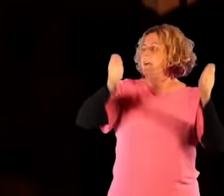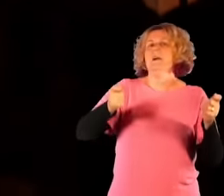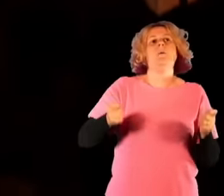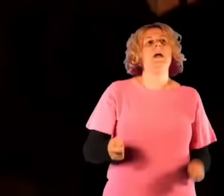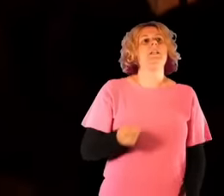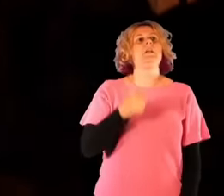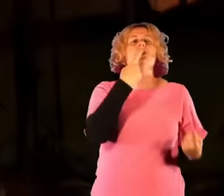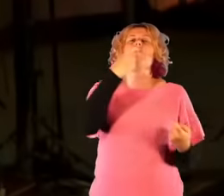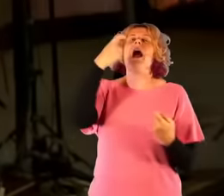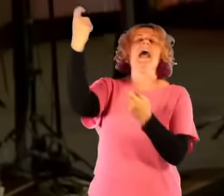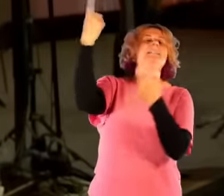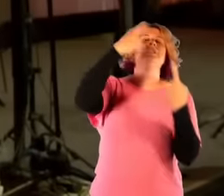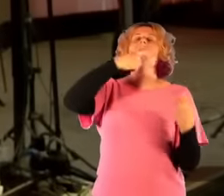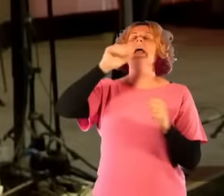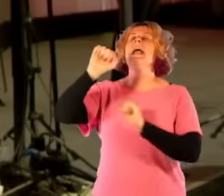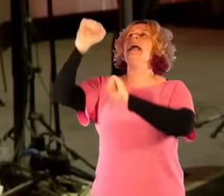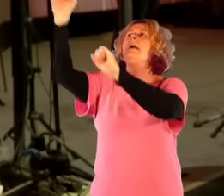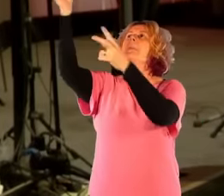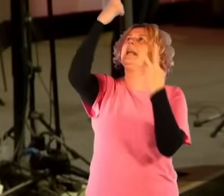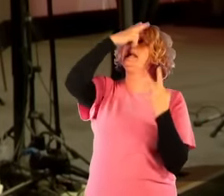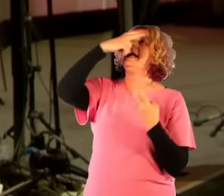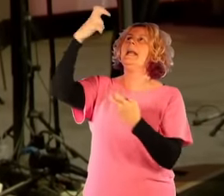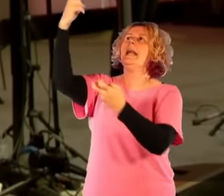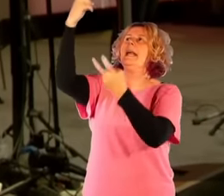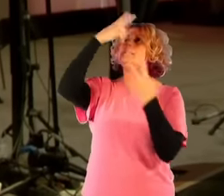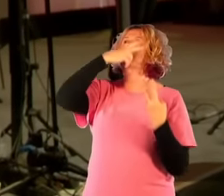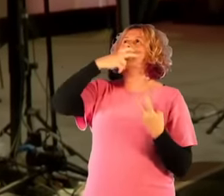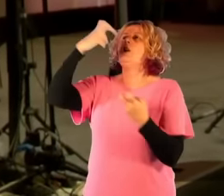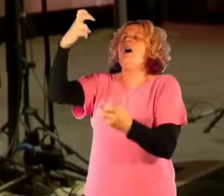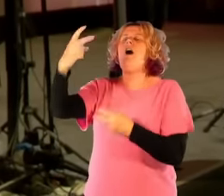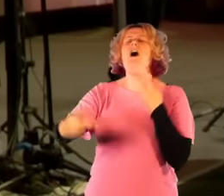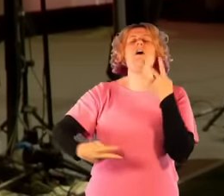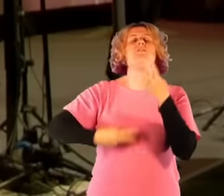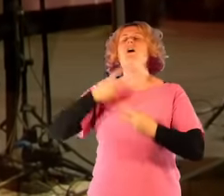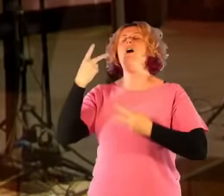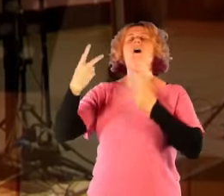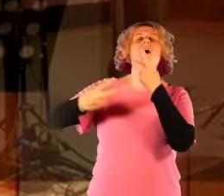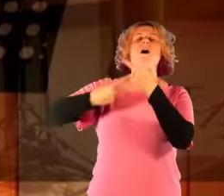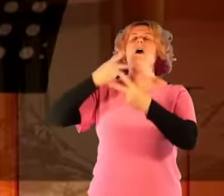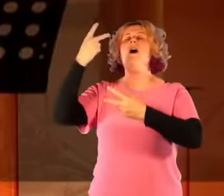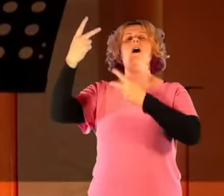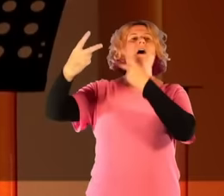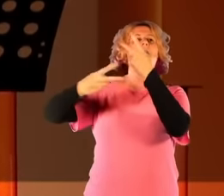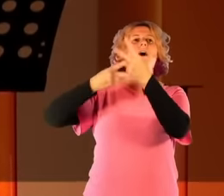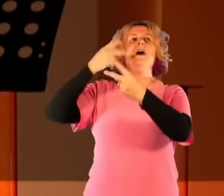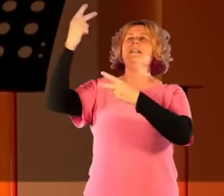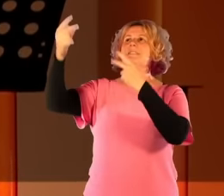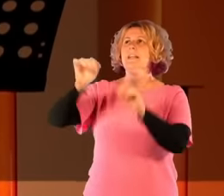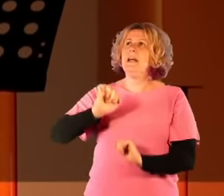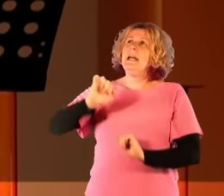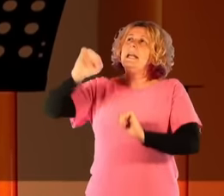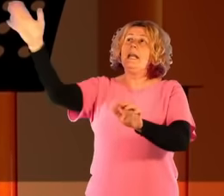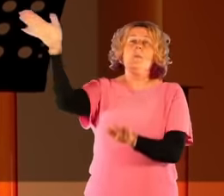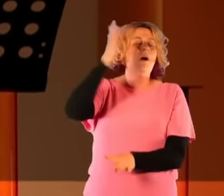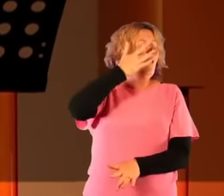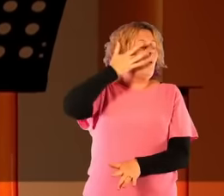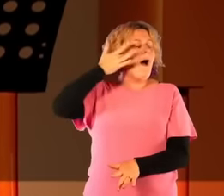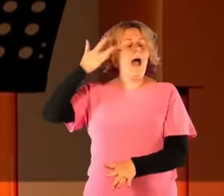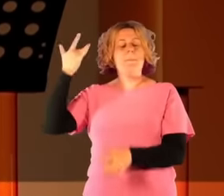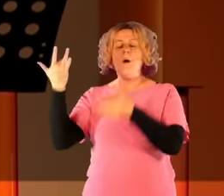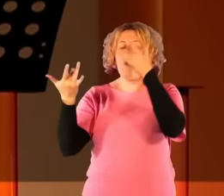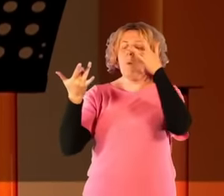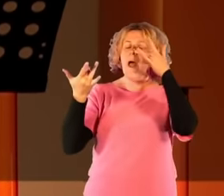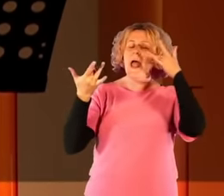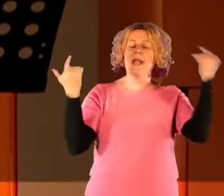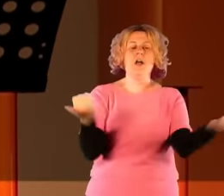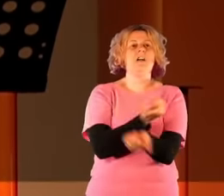Rejoice when you cry to him, he hears your voice, and he will